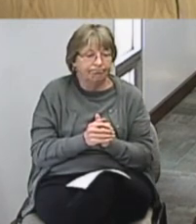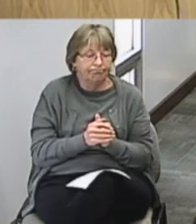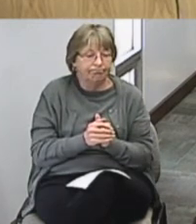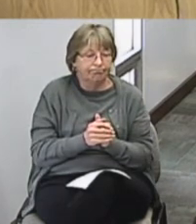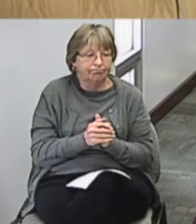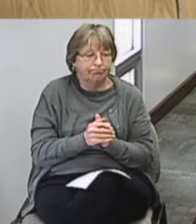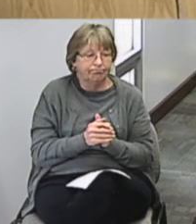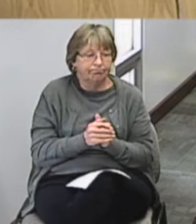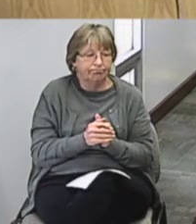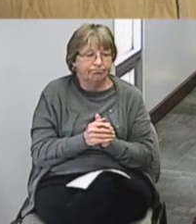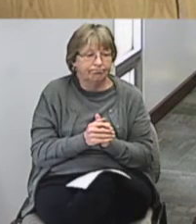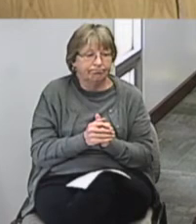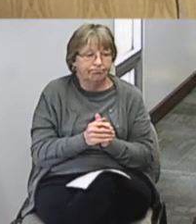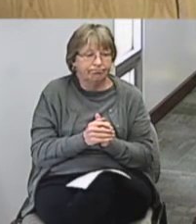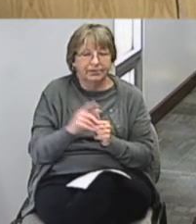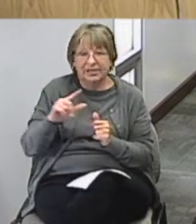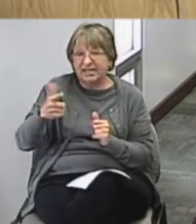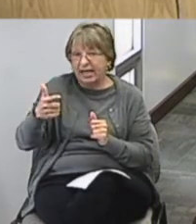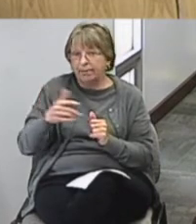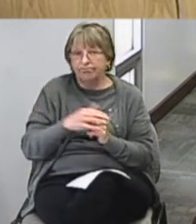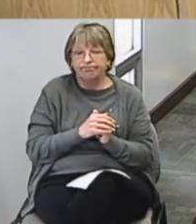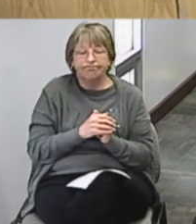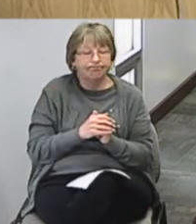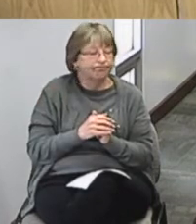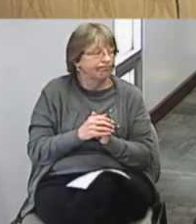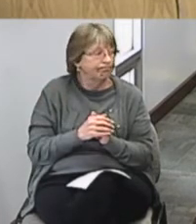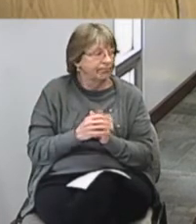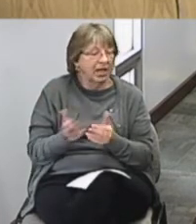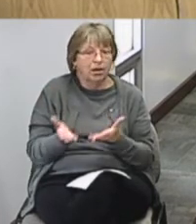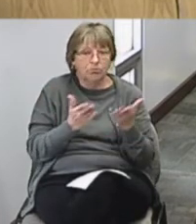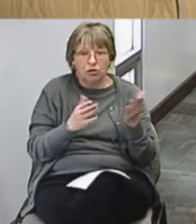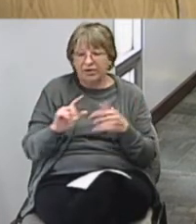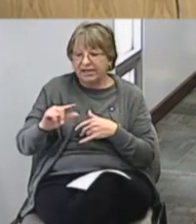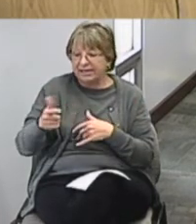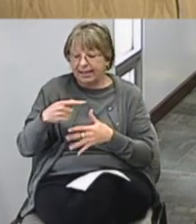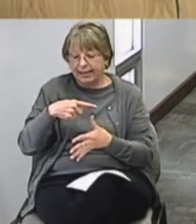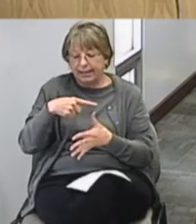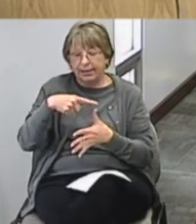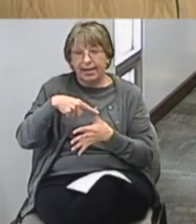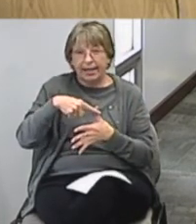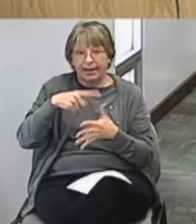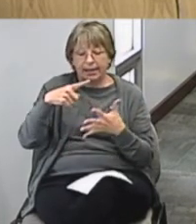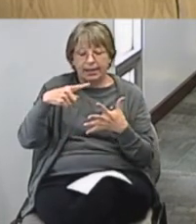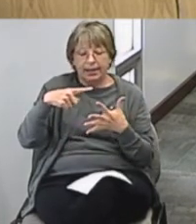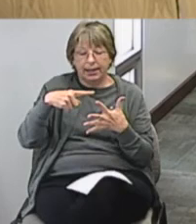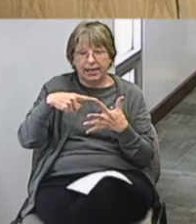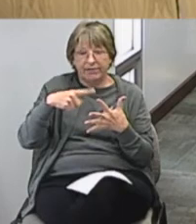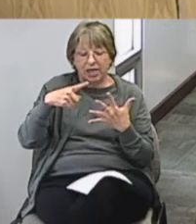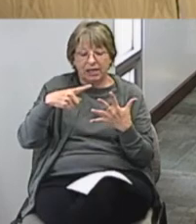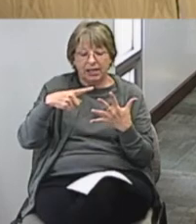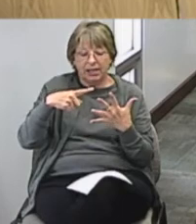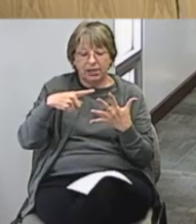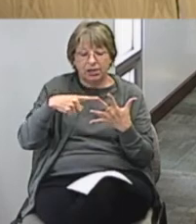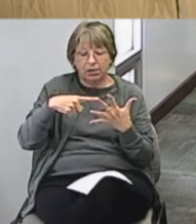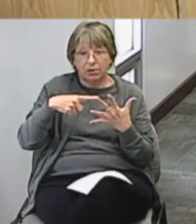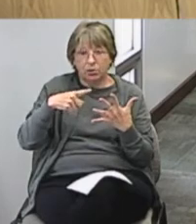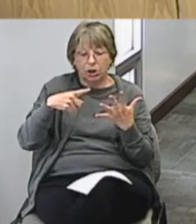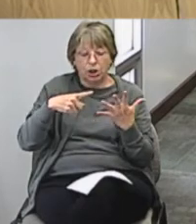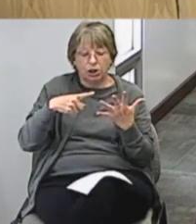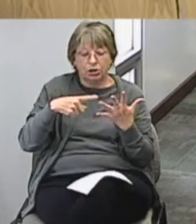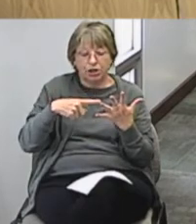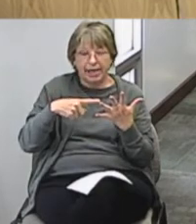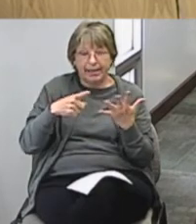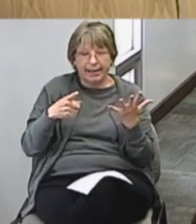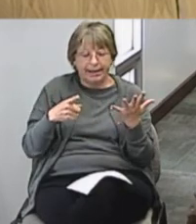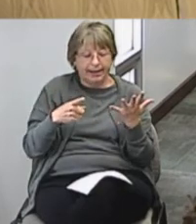$93,937 and authorize the mayor to sign. Second. Moved and seconded, please call the roll. Deckent? Yes. Dave-Line? Yes? Soldner?